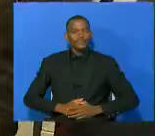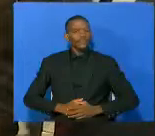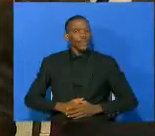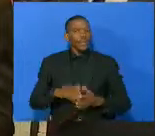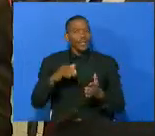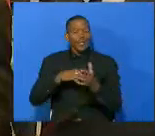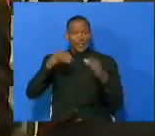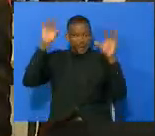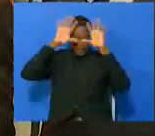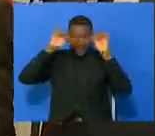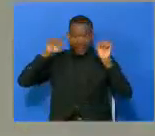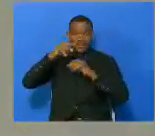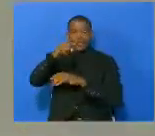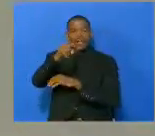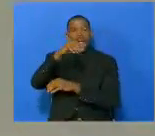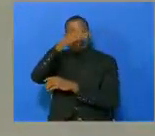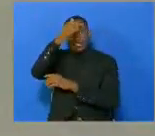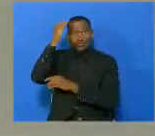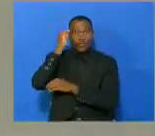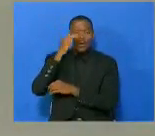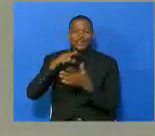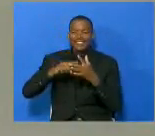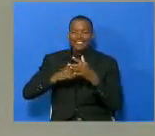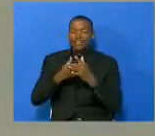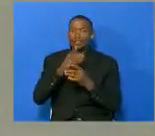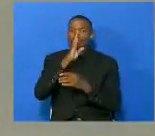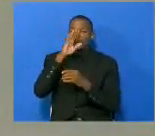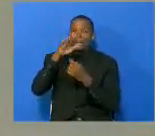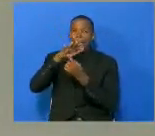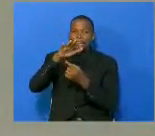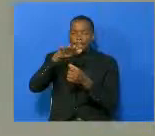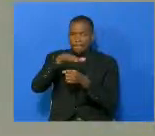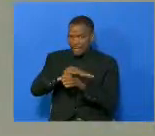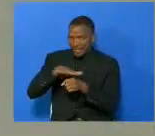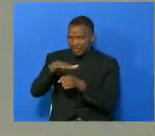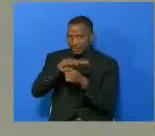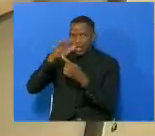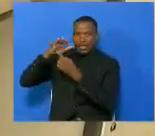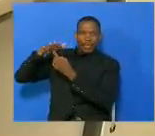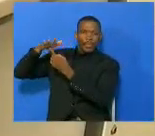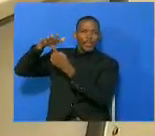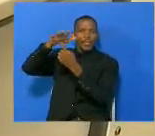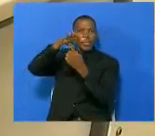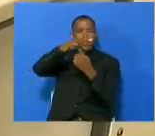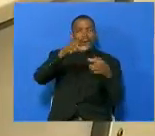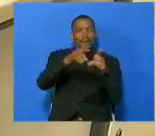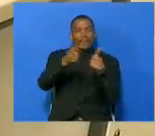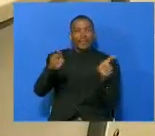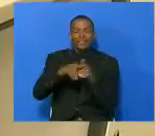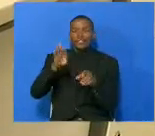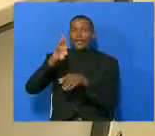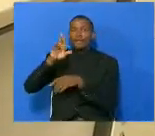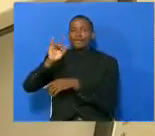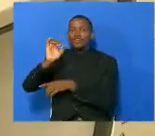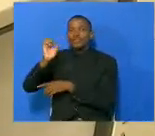Motshwarela tautuna Reslam Batsogwane o simolodisitse semmuso lefelo la maranyane a difofu a di-drone kwa